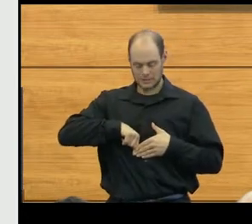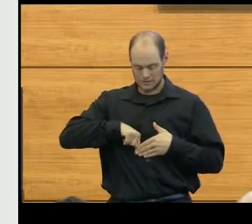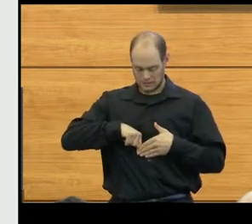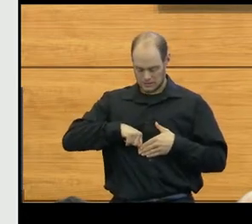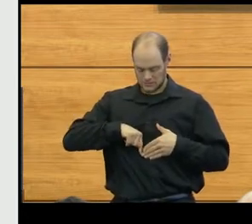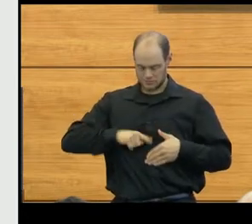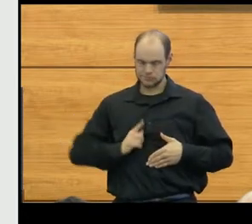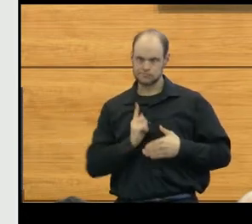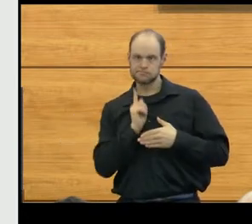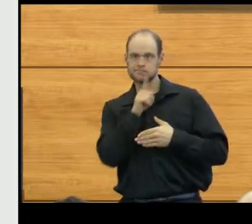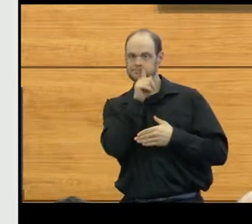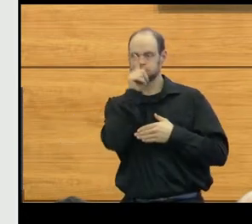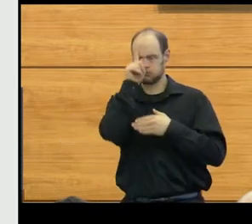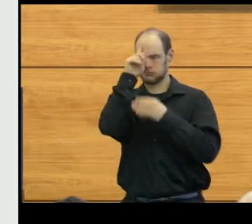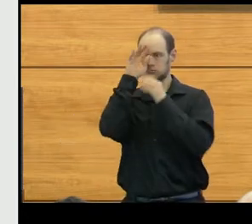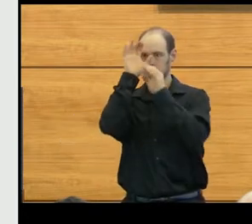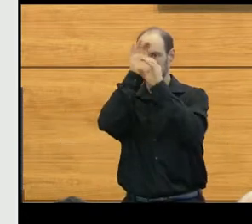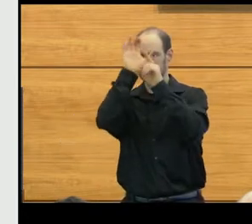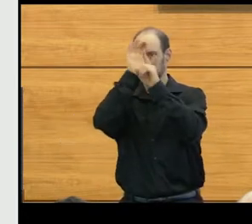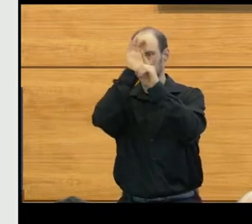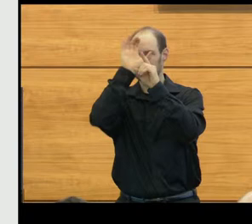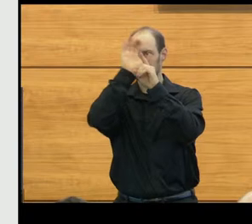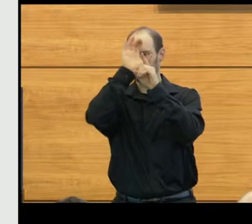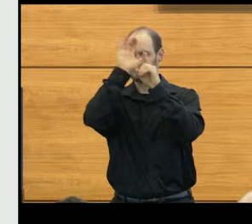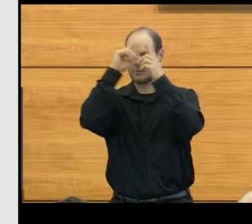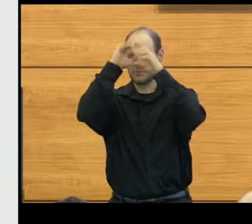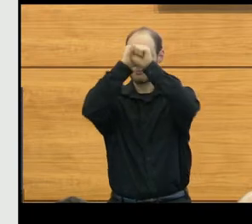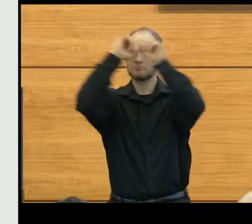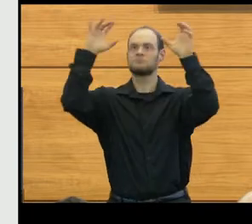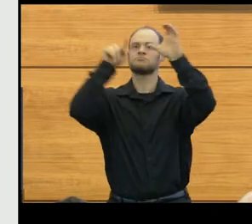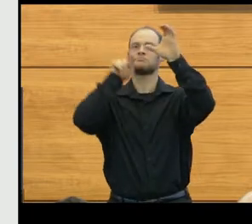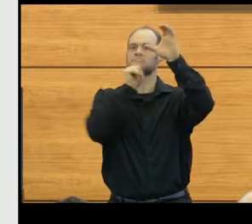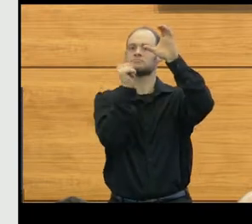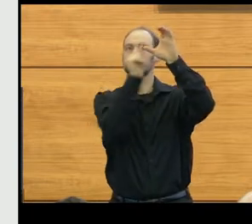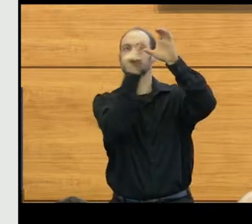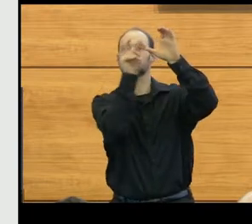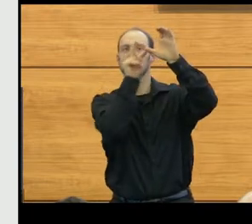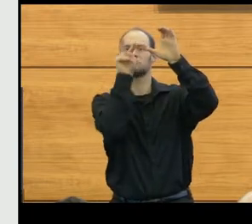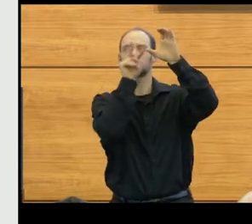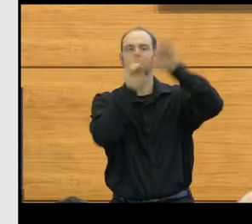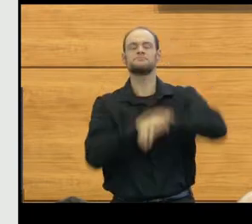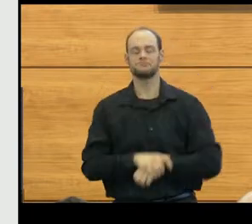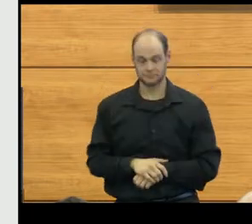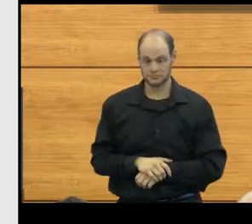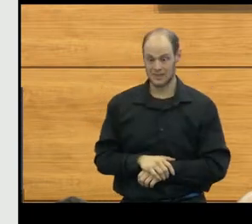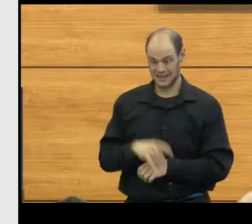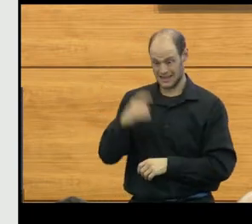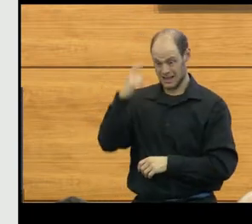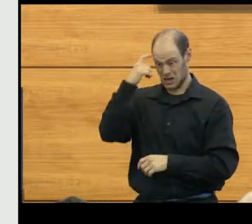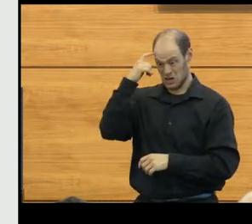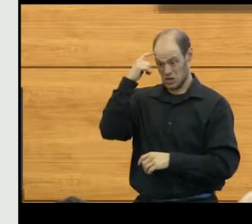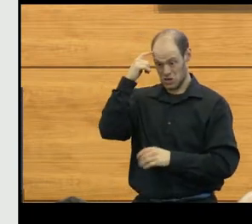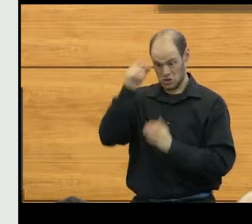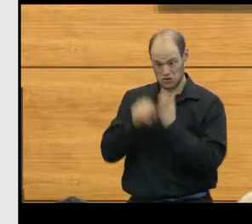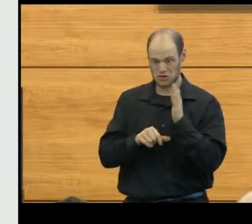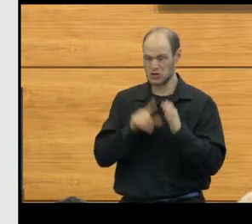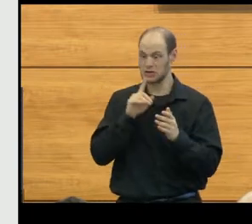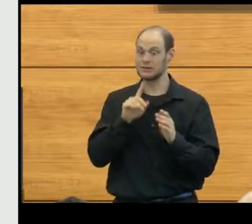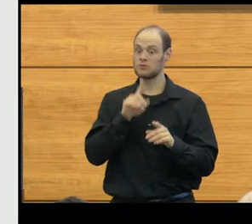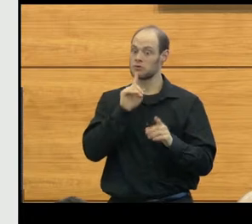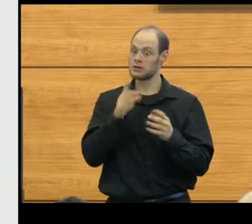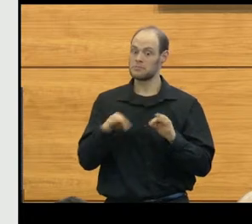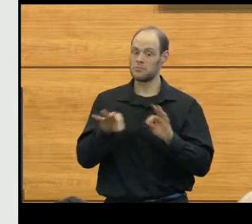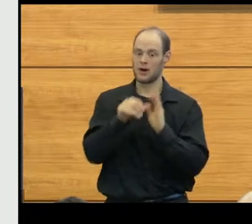of the brain that were not previously reachable. Neurosurgery is an area in which